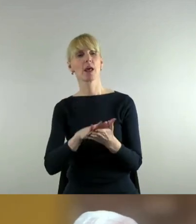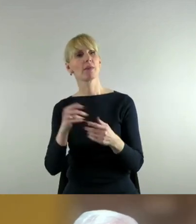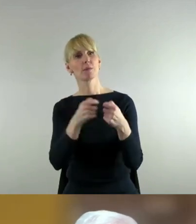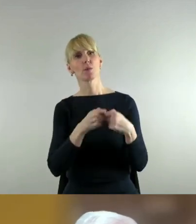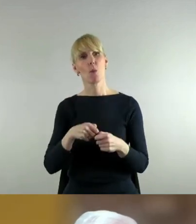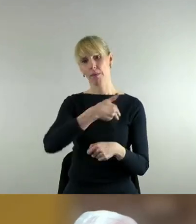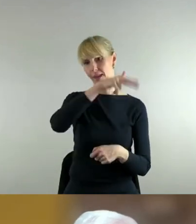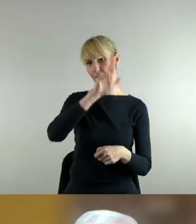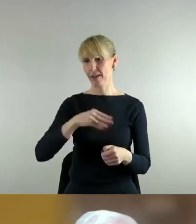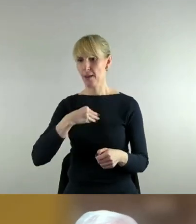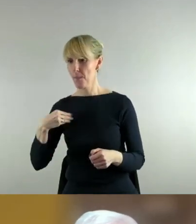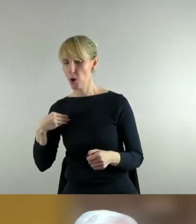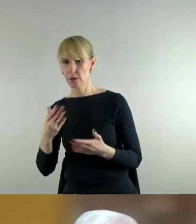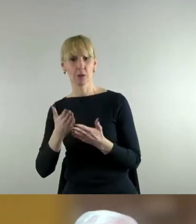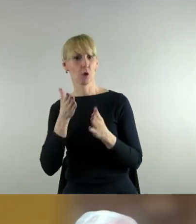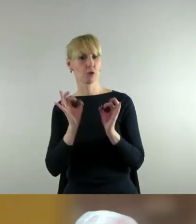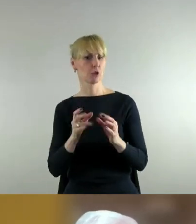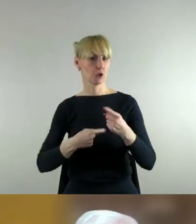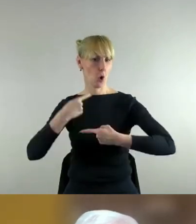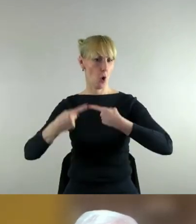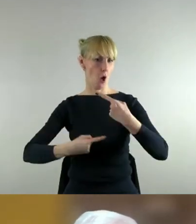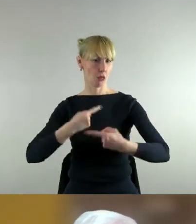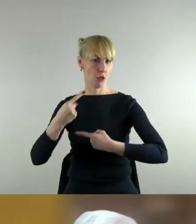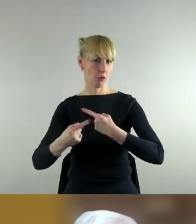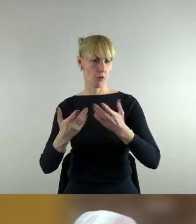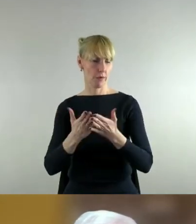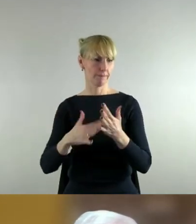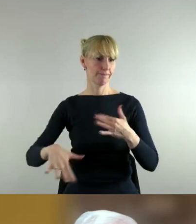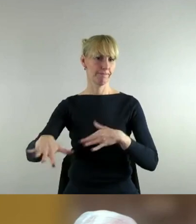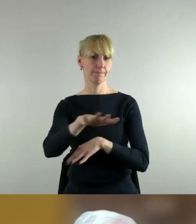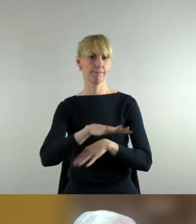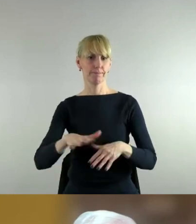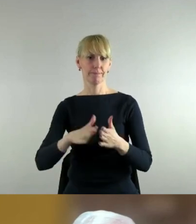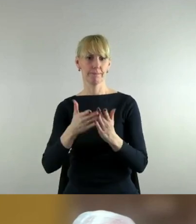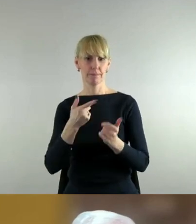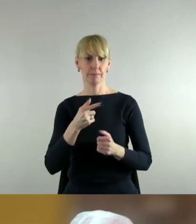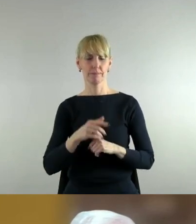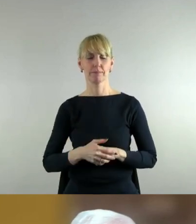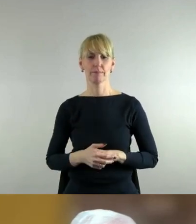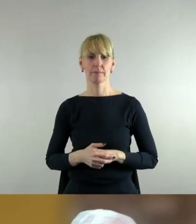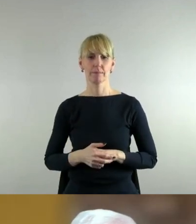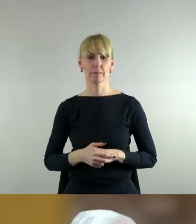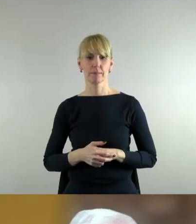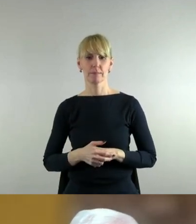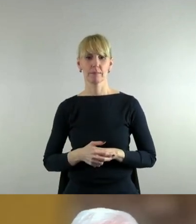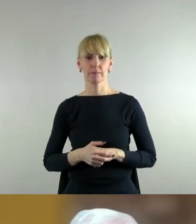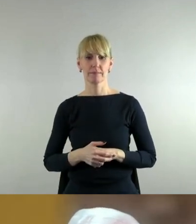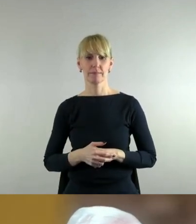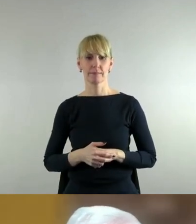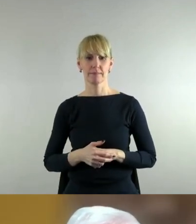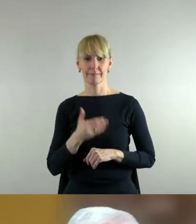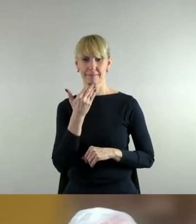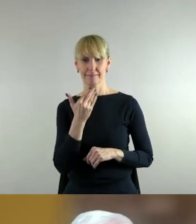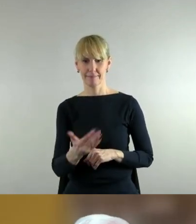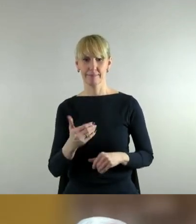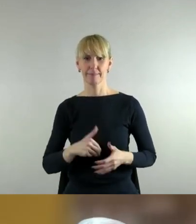And this cooperation of Polish-Norwegian cooperation is also one of the points that